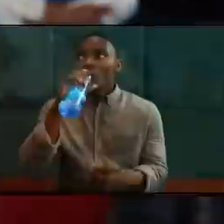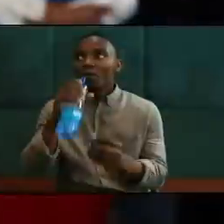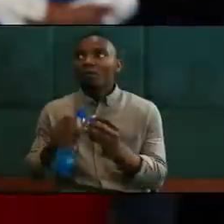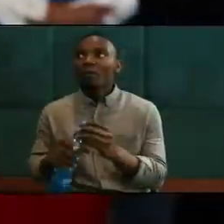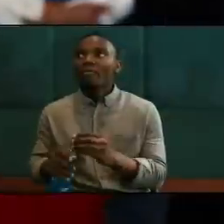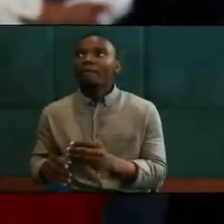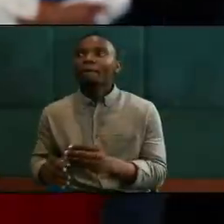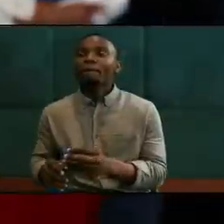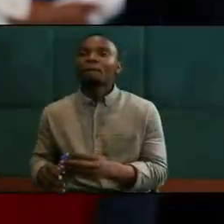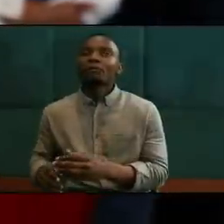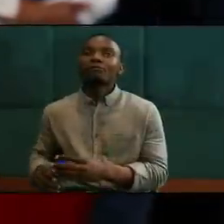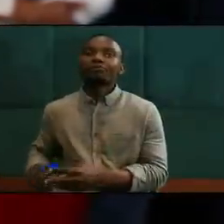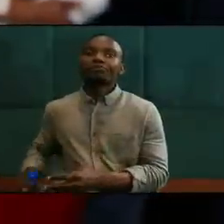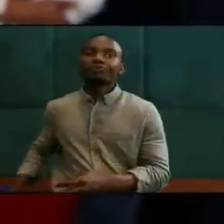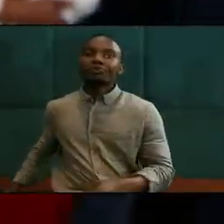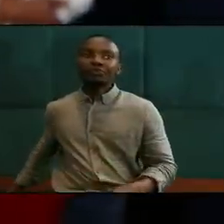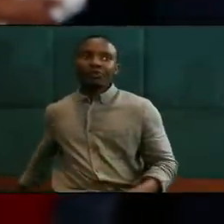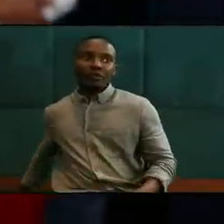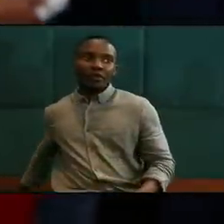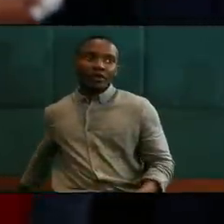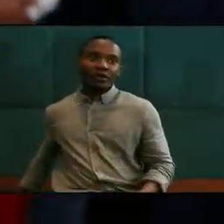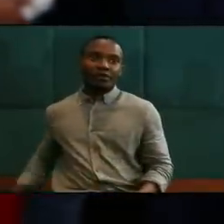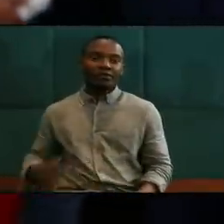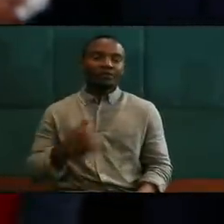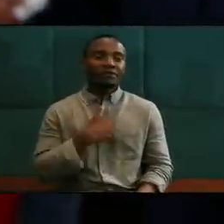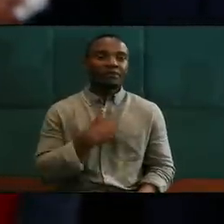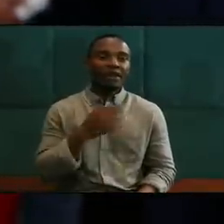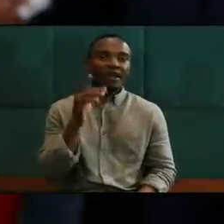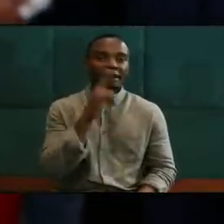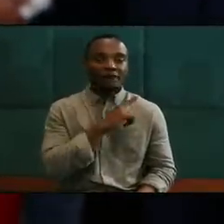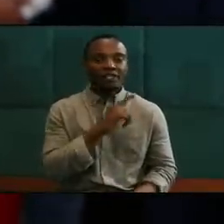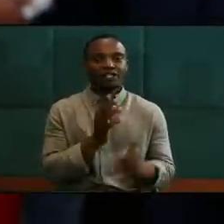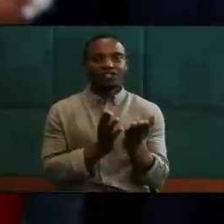Amen. I must close this service.